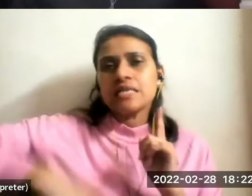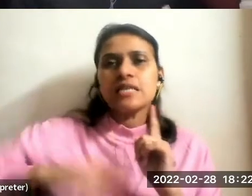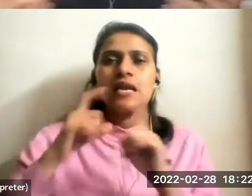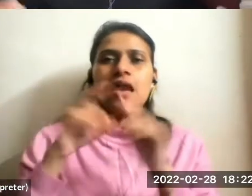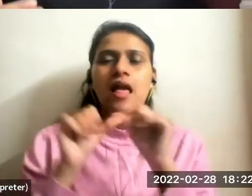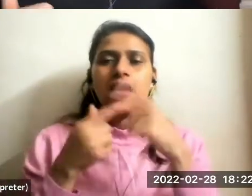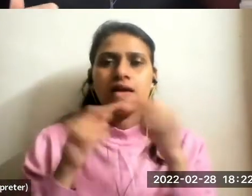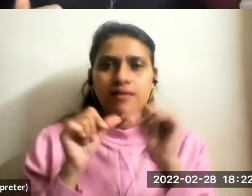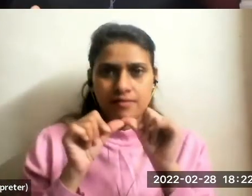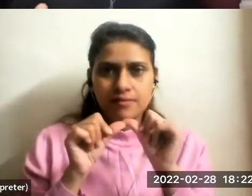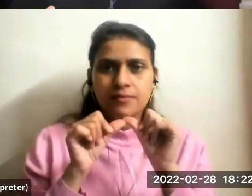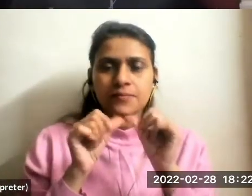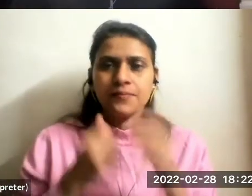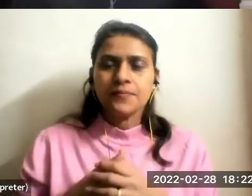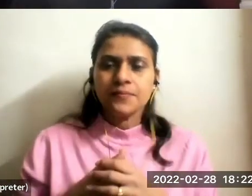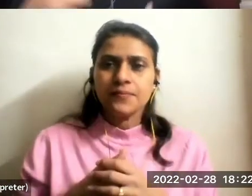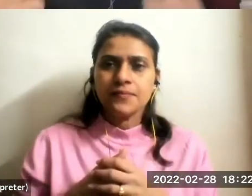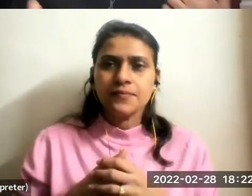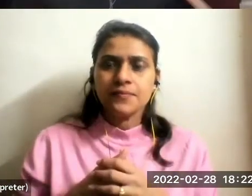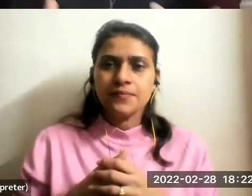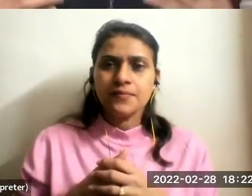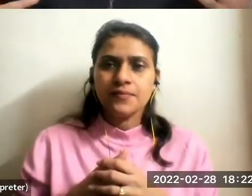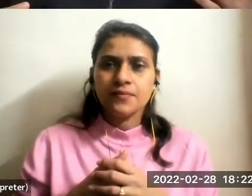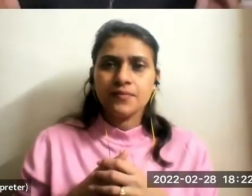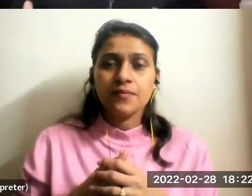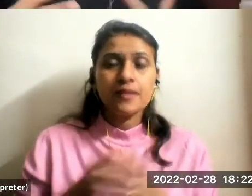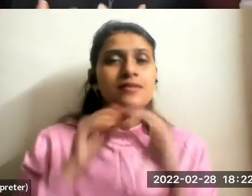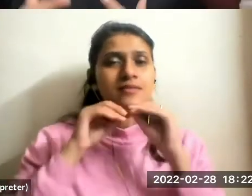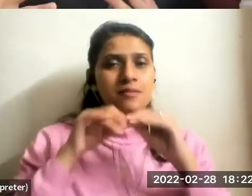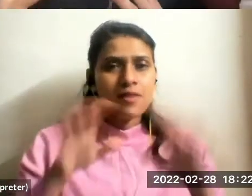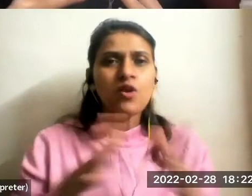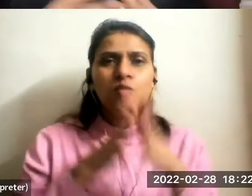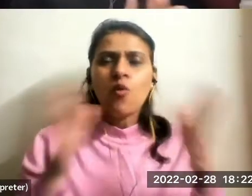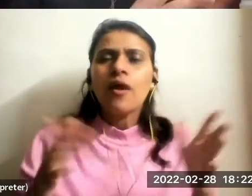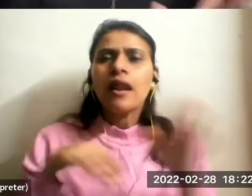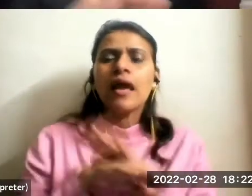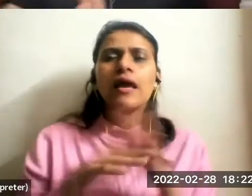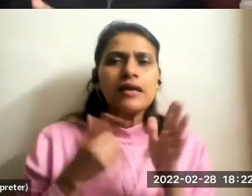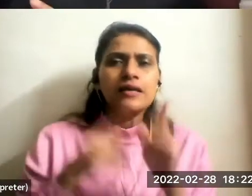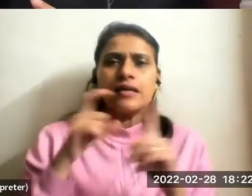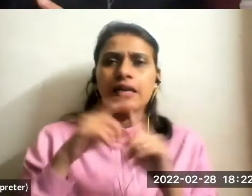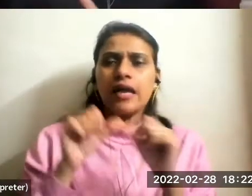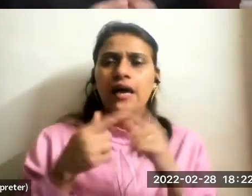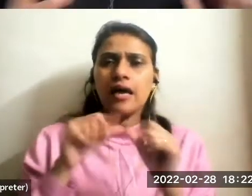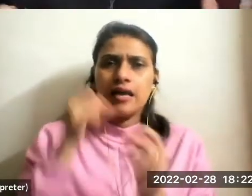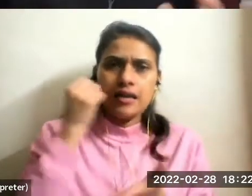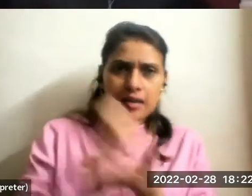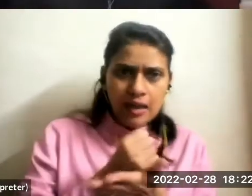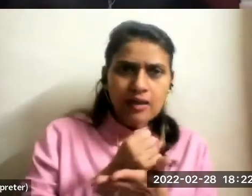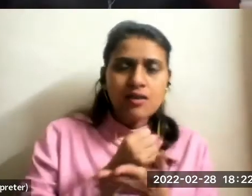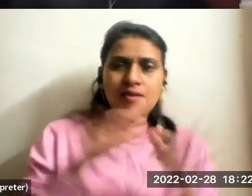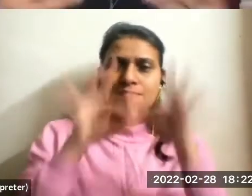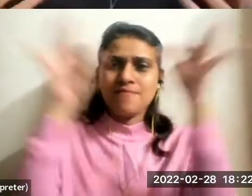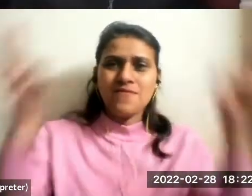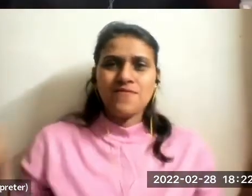ways to expand notions of substantive data rights within our framework of